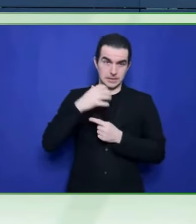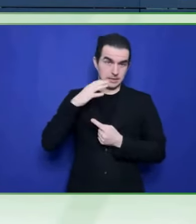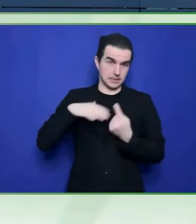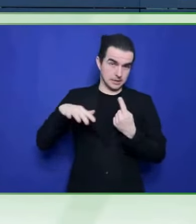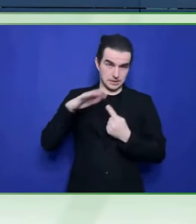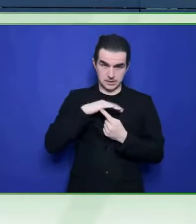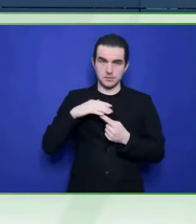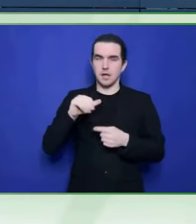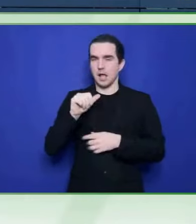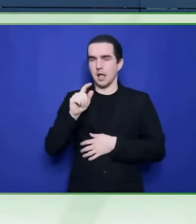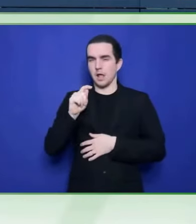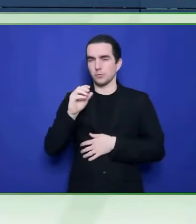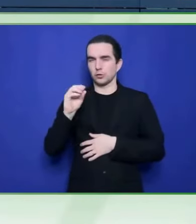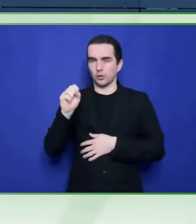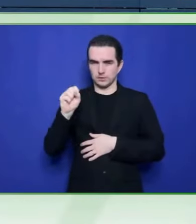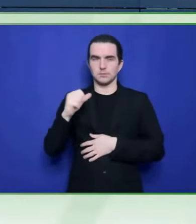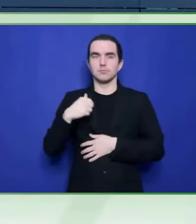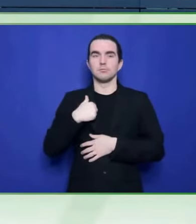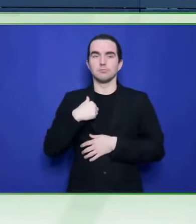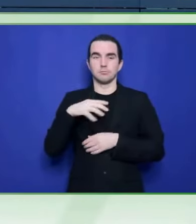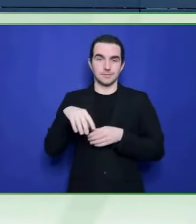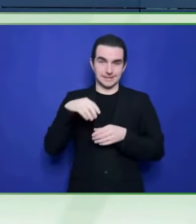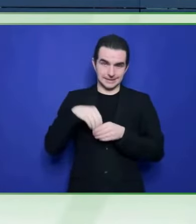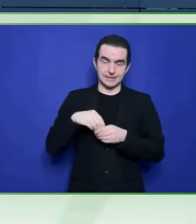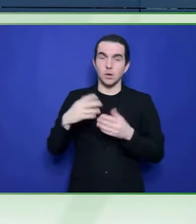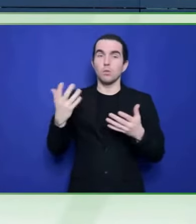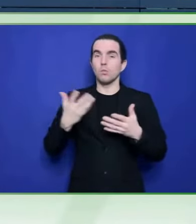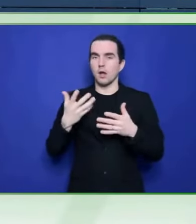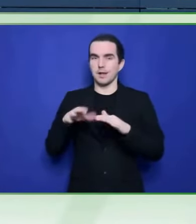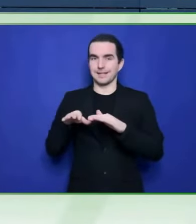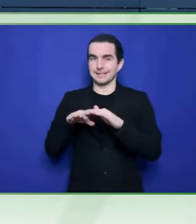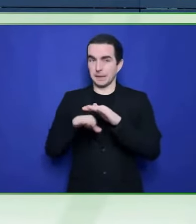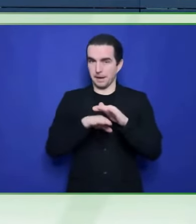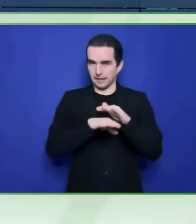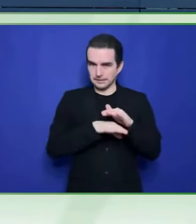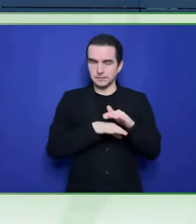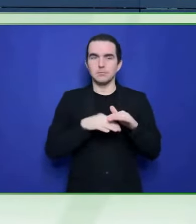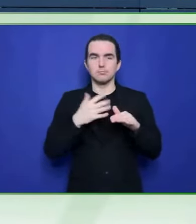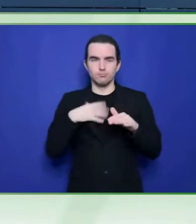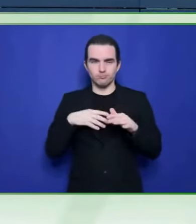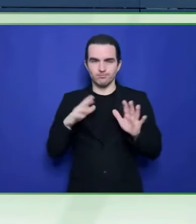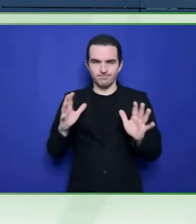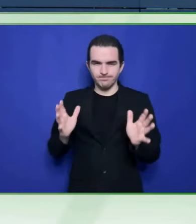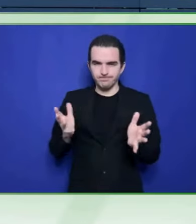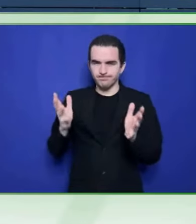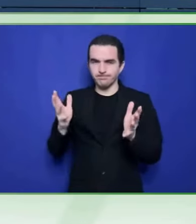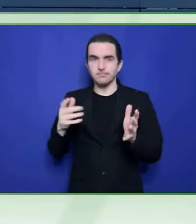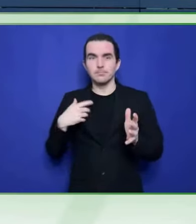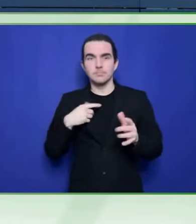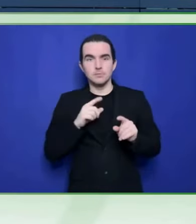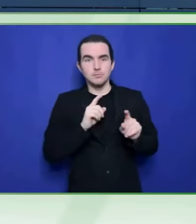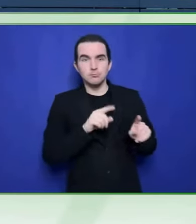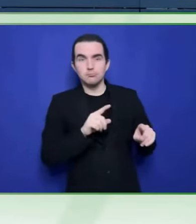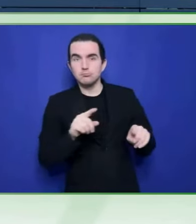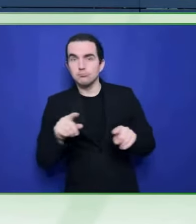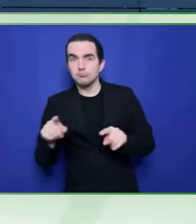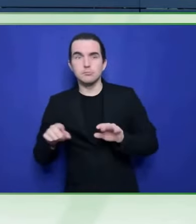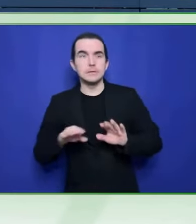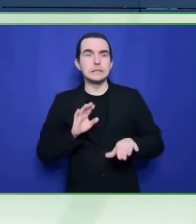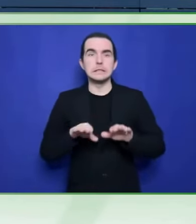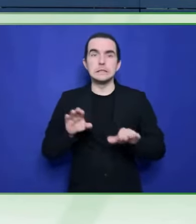So my role here at the start of today's session is to give a big picture before I hand over to our other